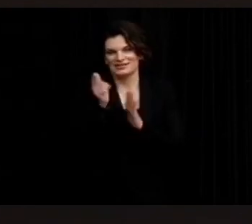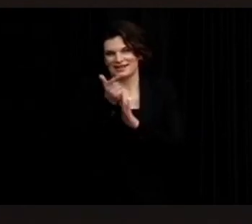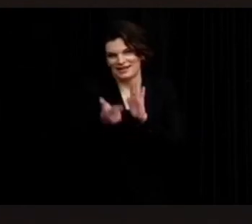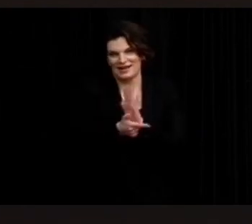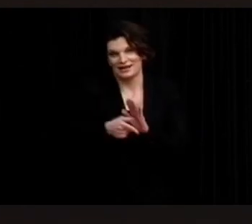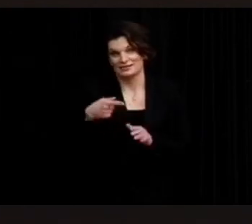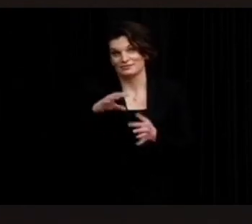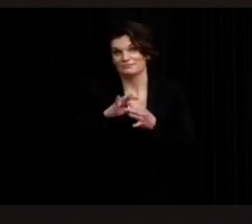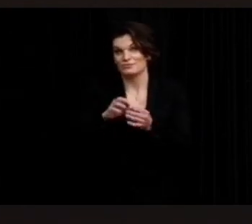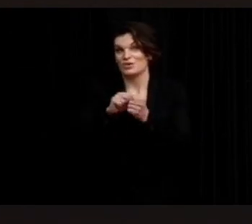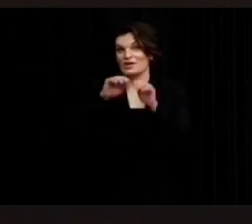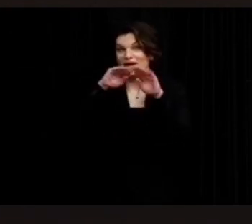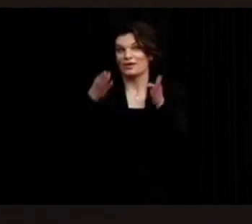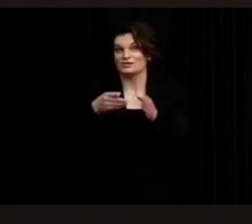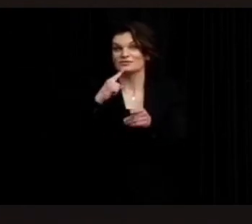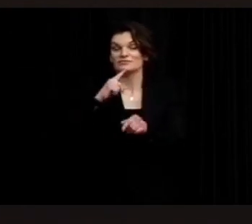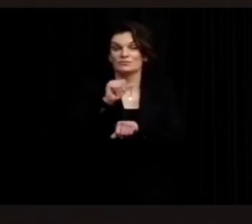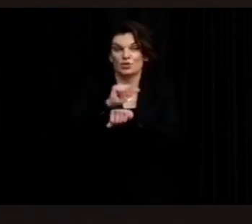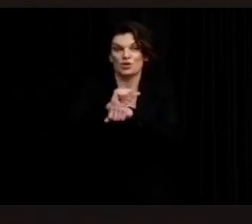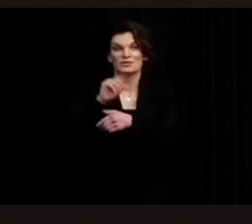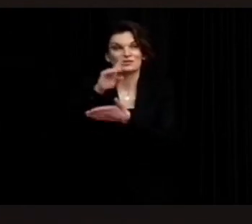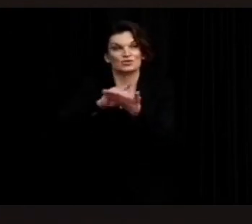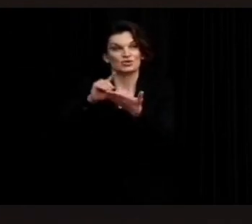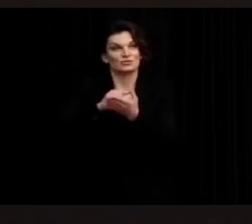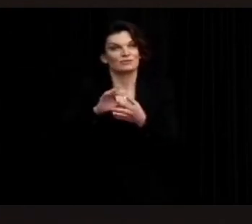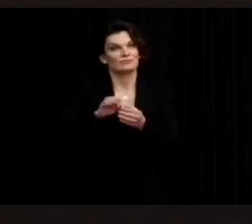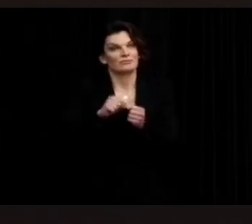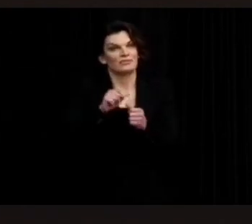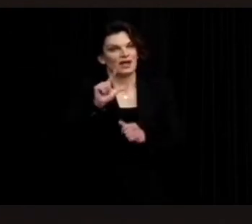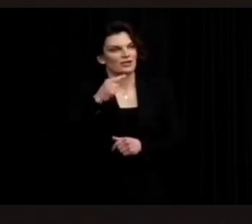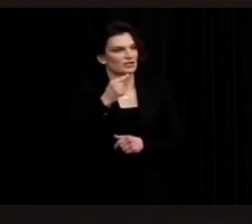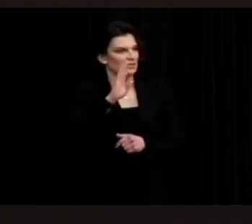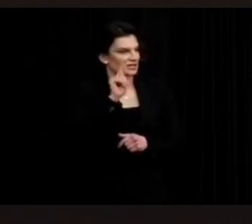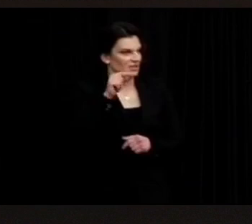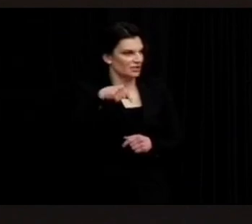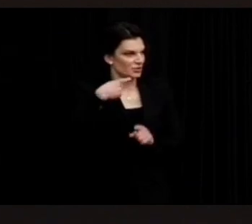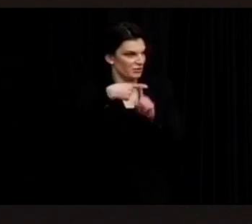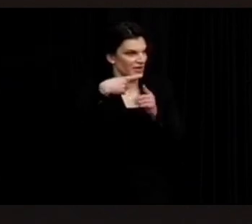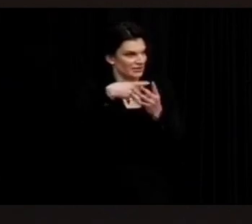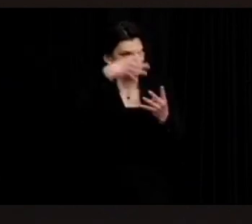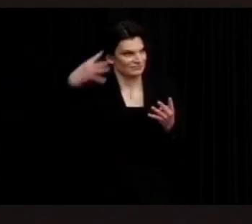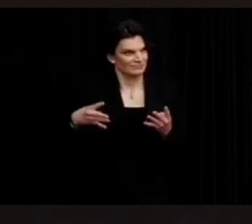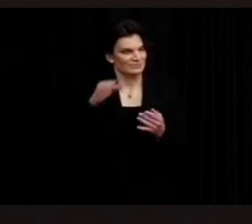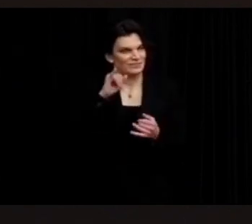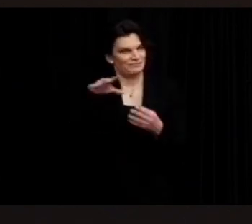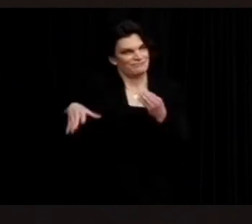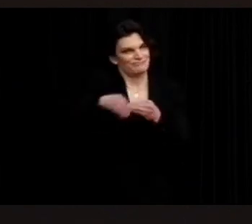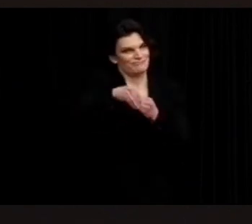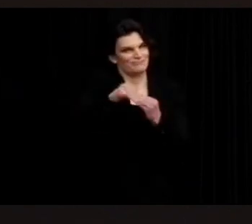and employment discrimination for members of the LGBTQ+ community.